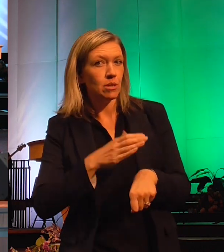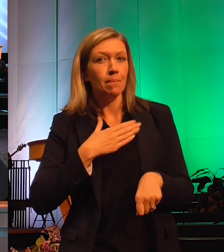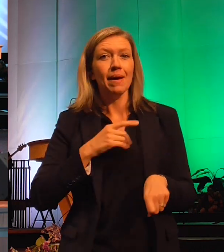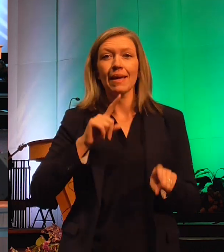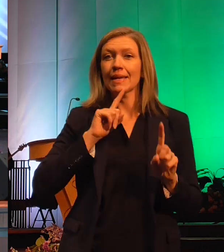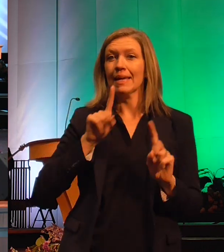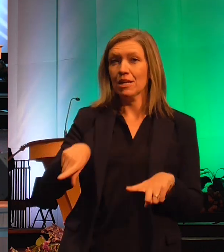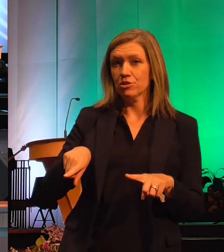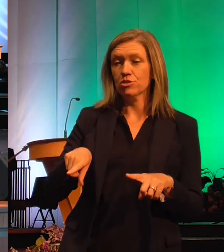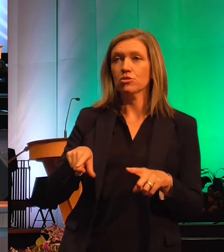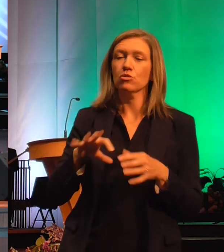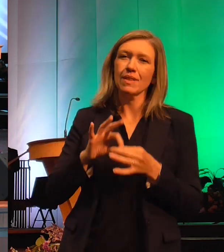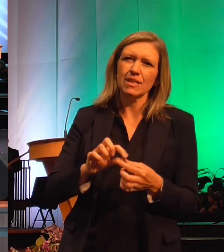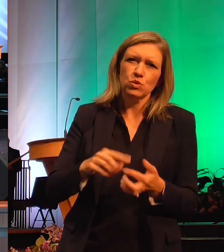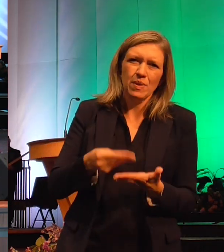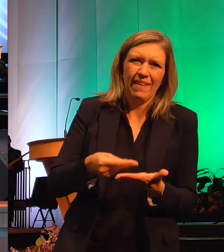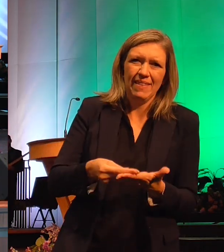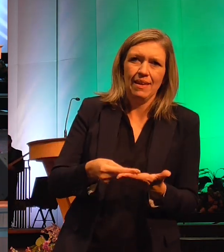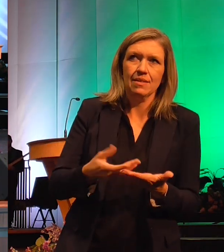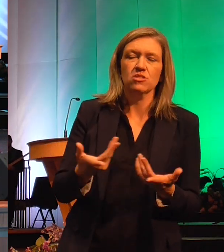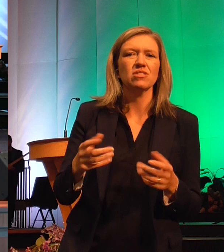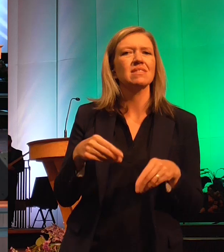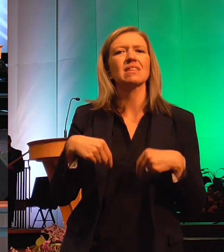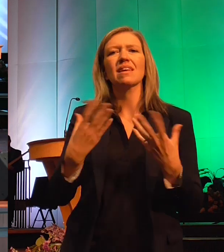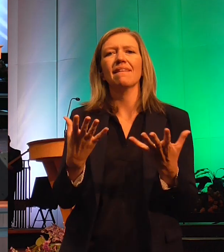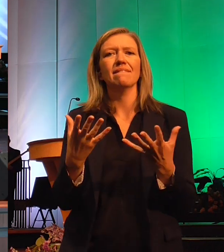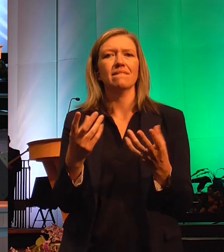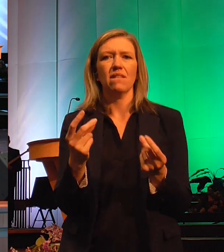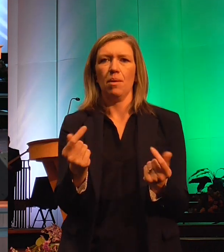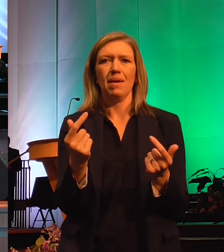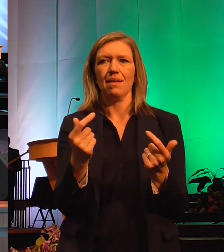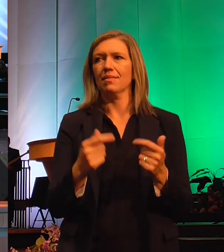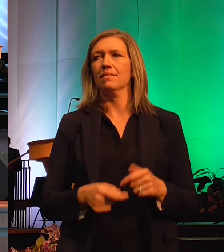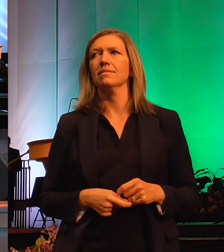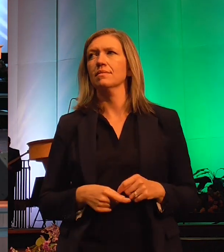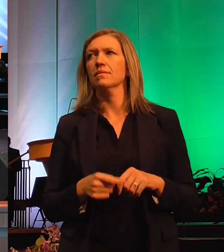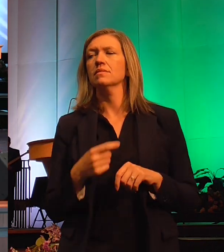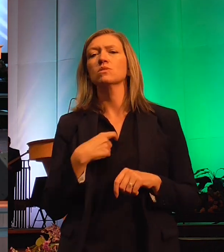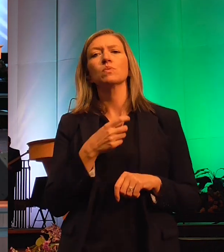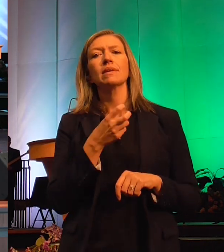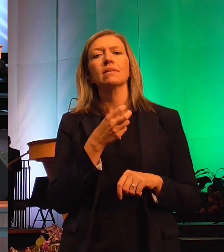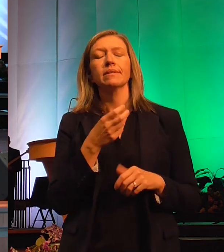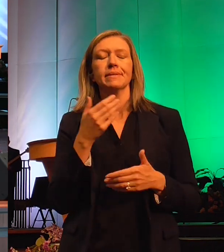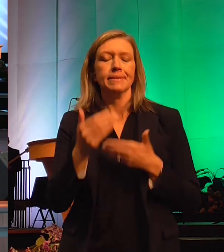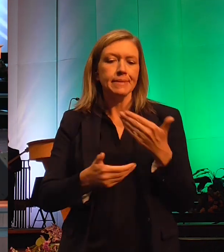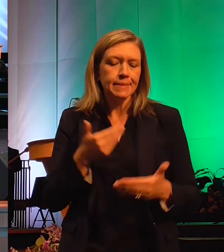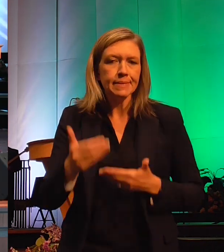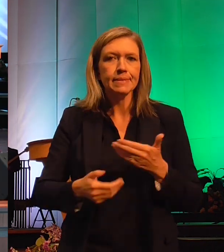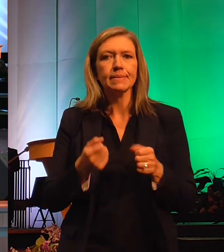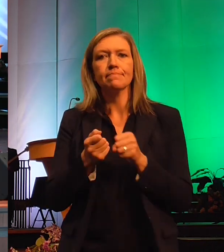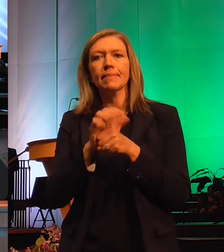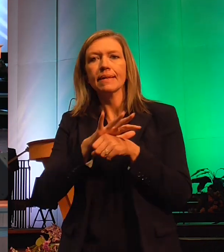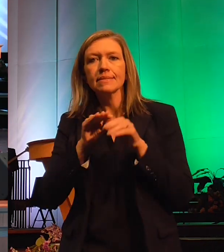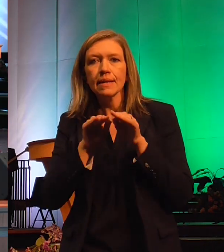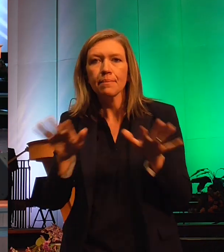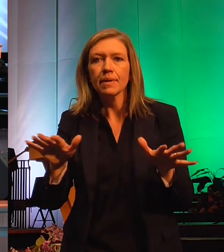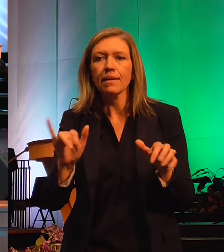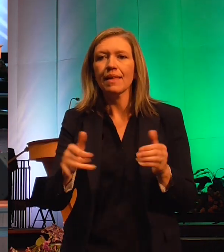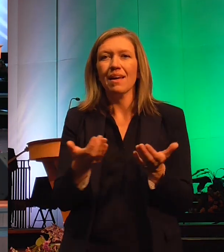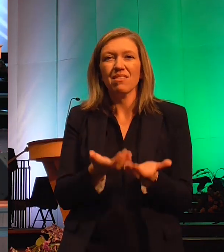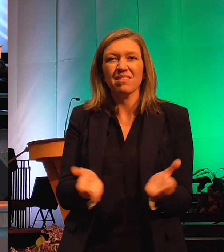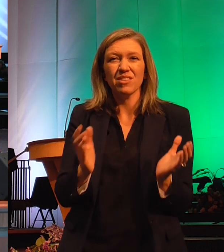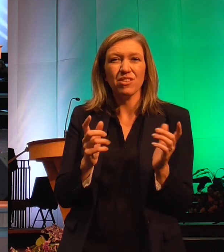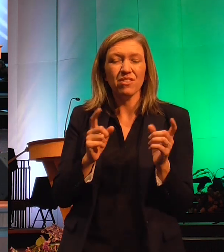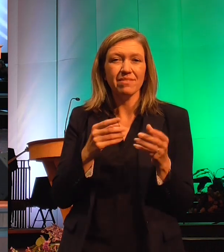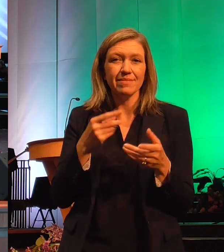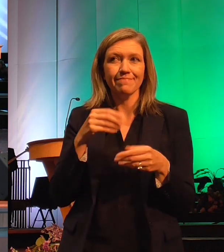answer when it comes to giving is to give automatically. You know, as we moved into the pandemic, the offering plate lost